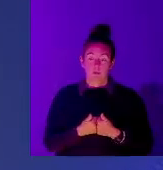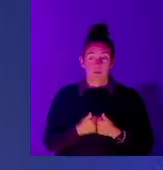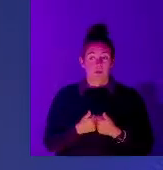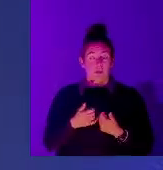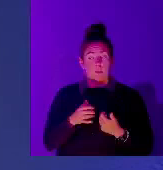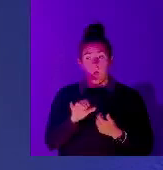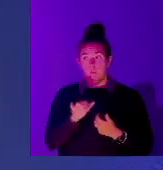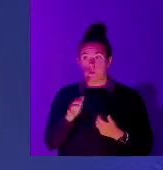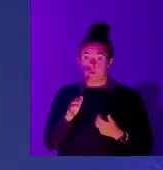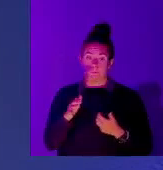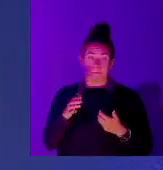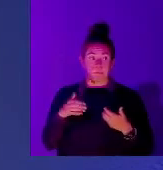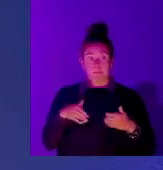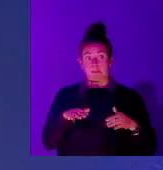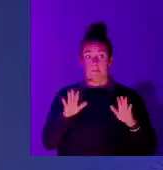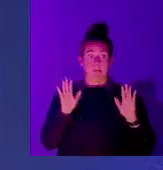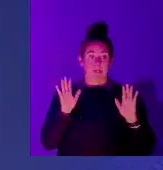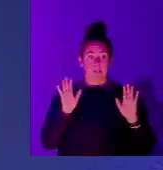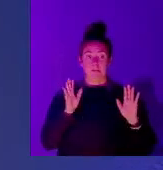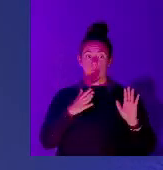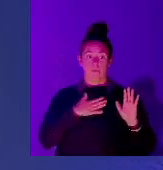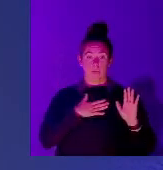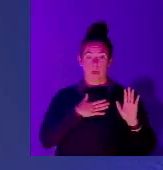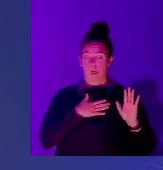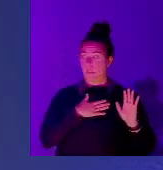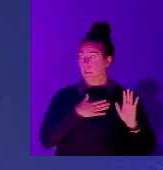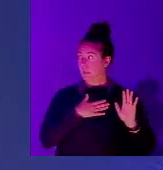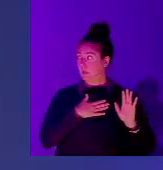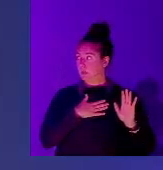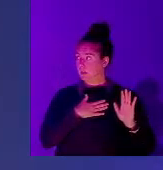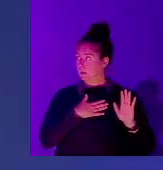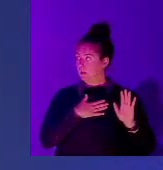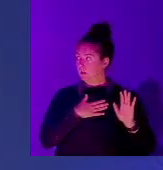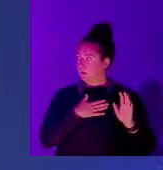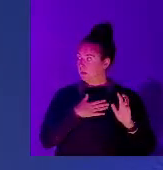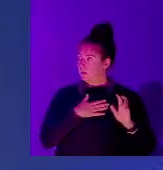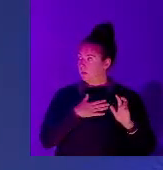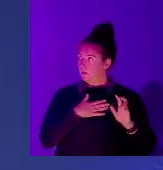makes false teachers' doctrines so attractive.